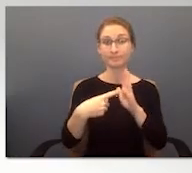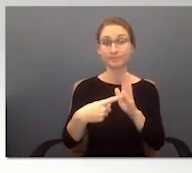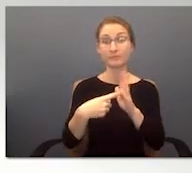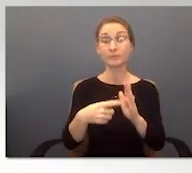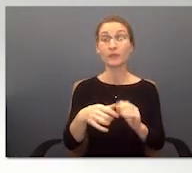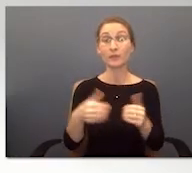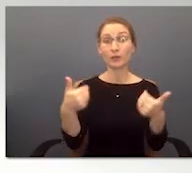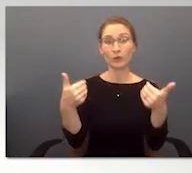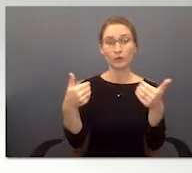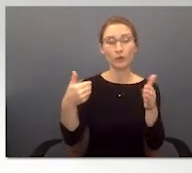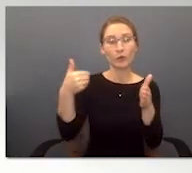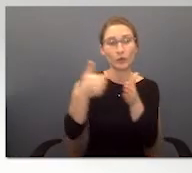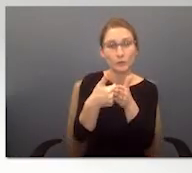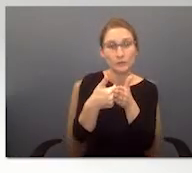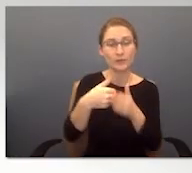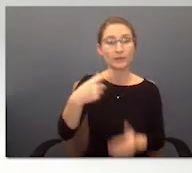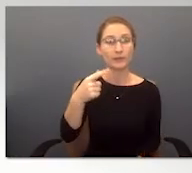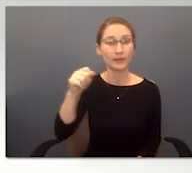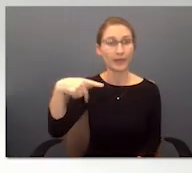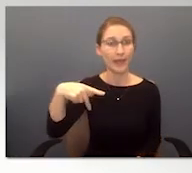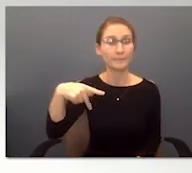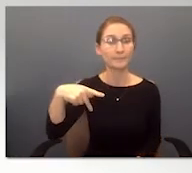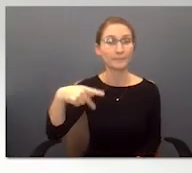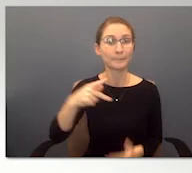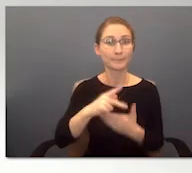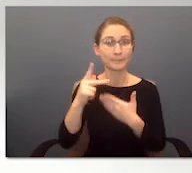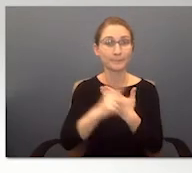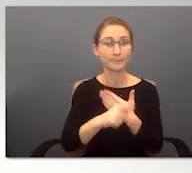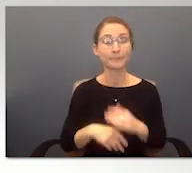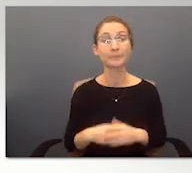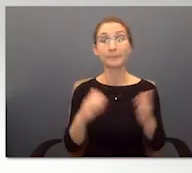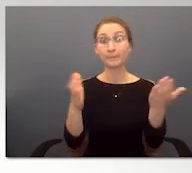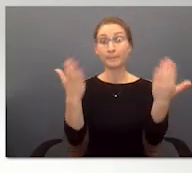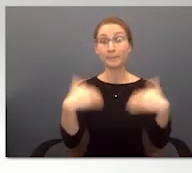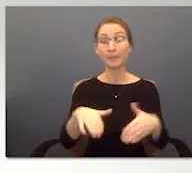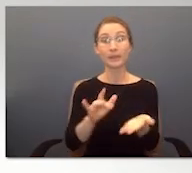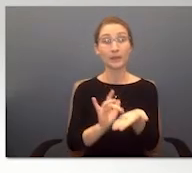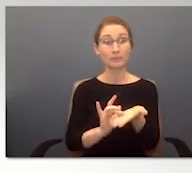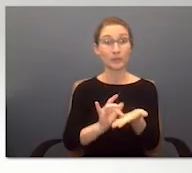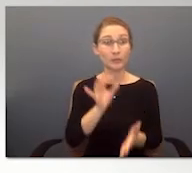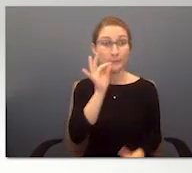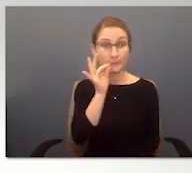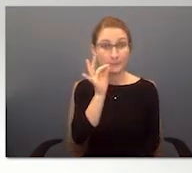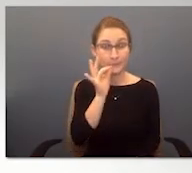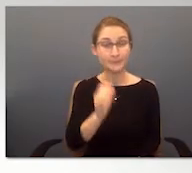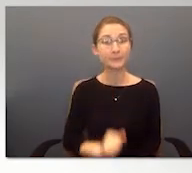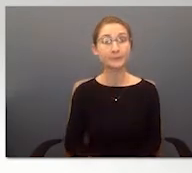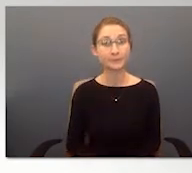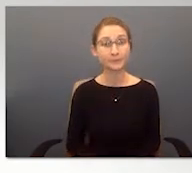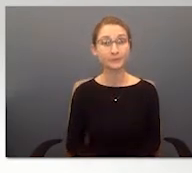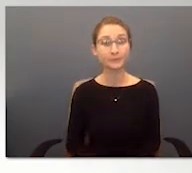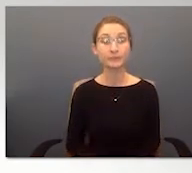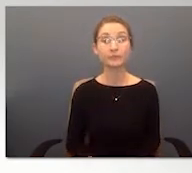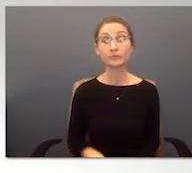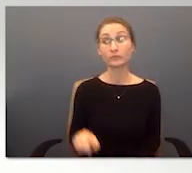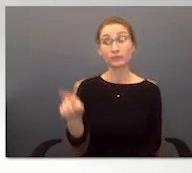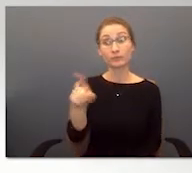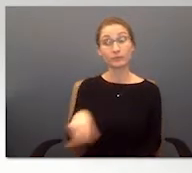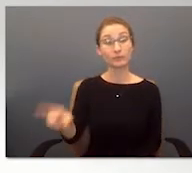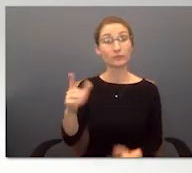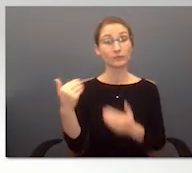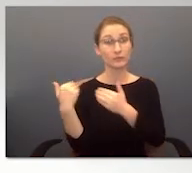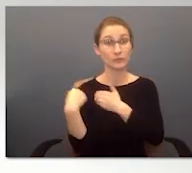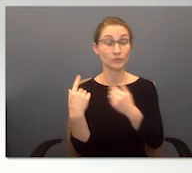the Gap program. Office of Medical Marijuana. This is the office that's responsible